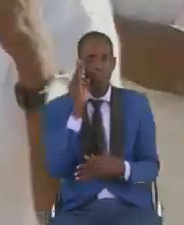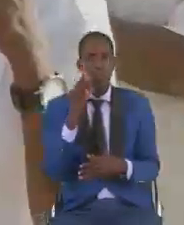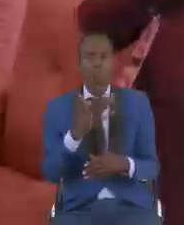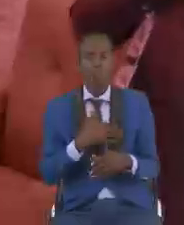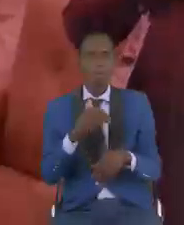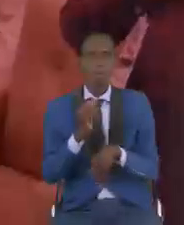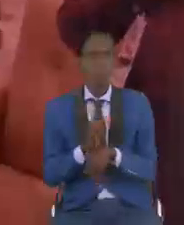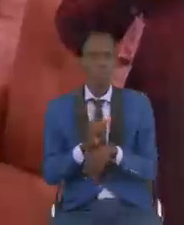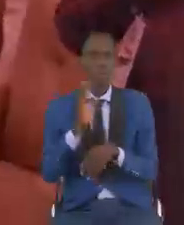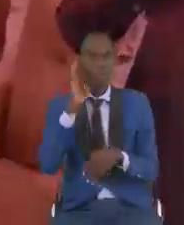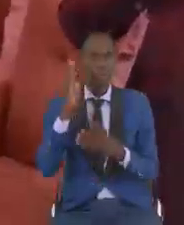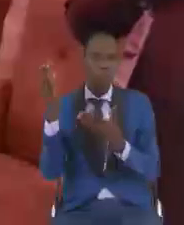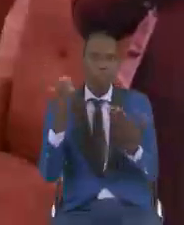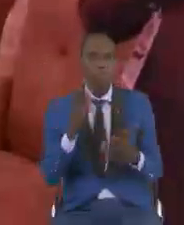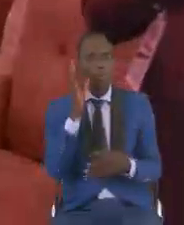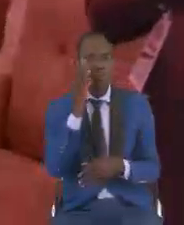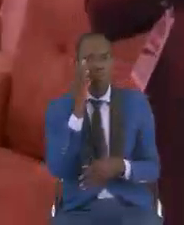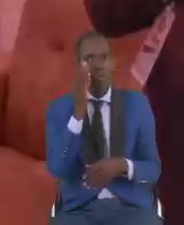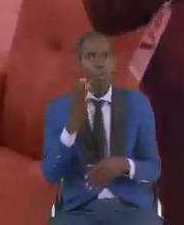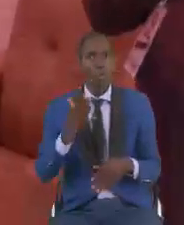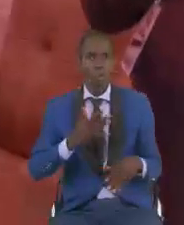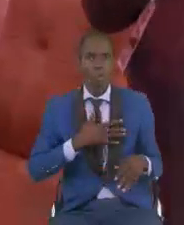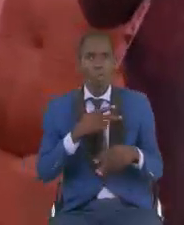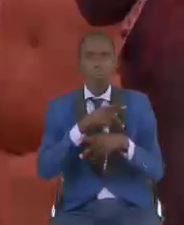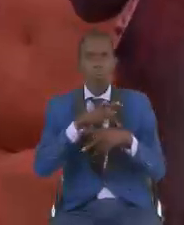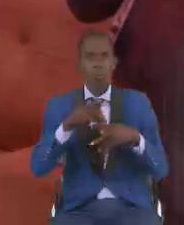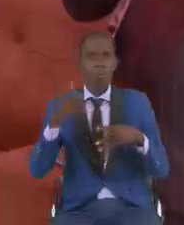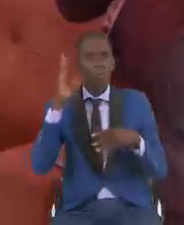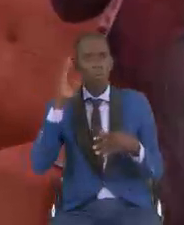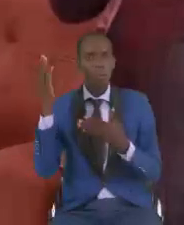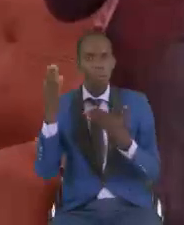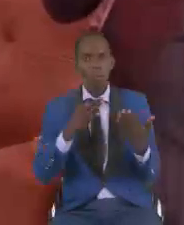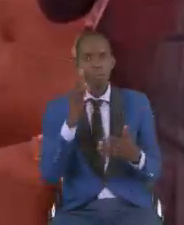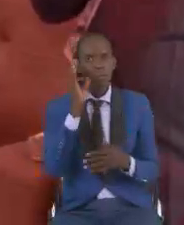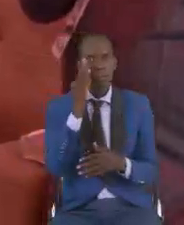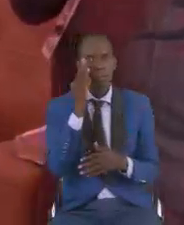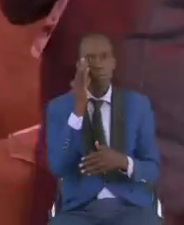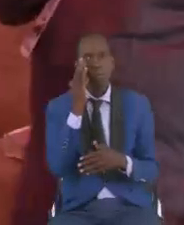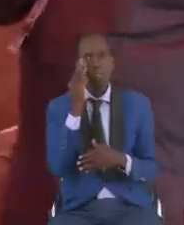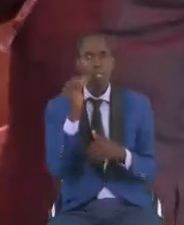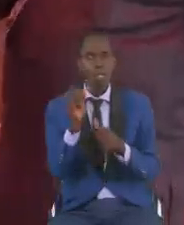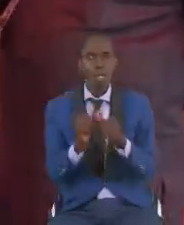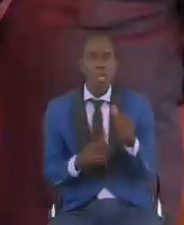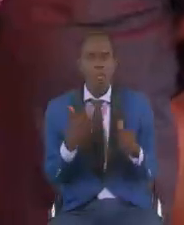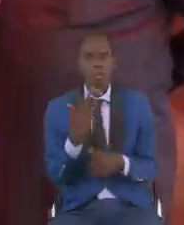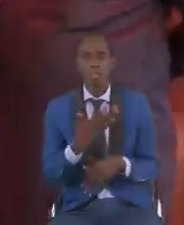bear fruit. My profession will bear fruit. Everything I